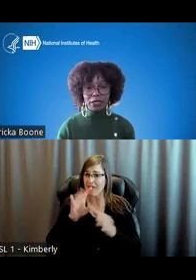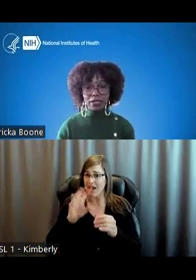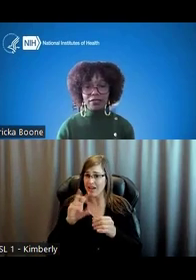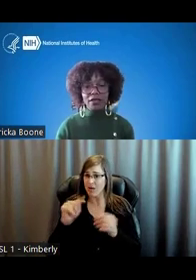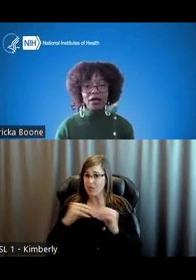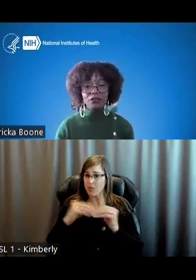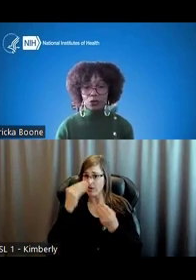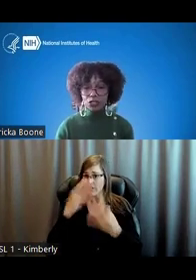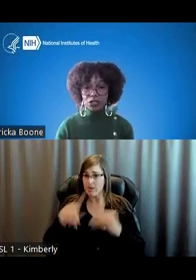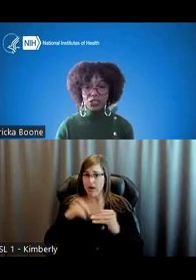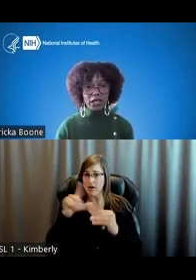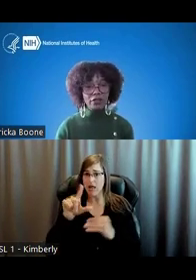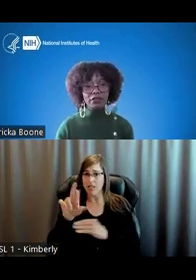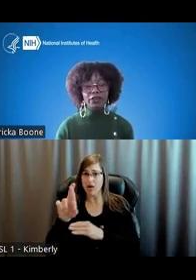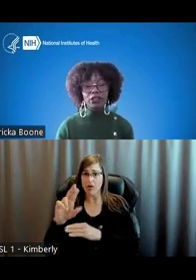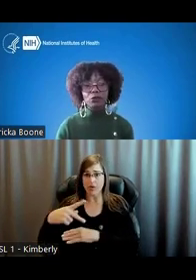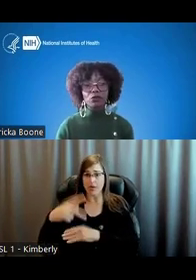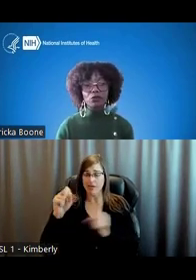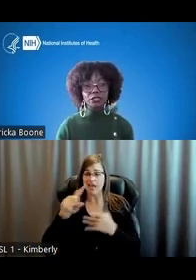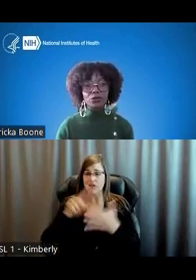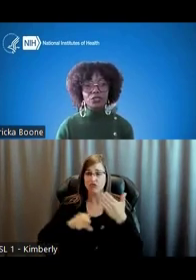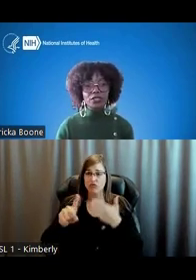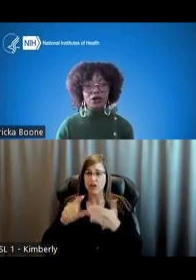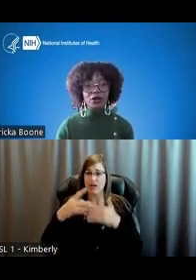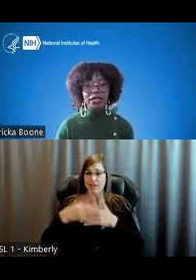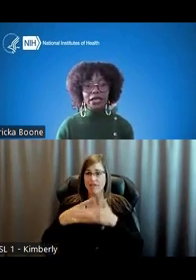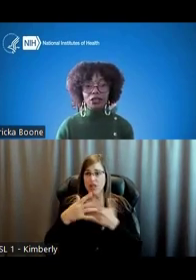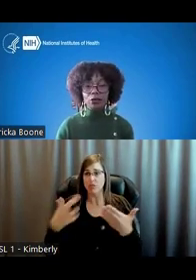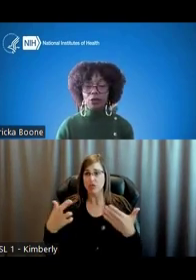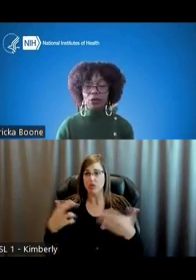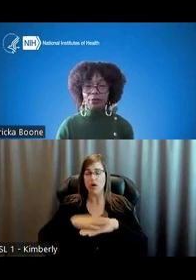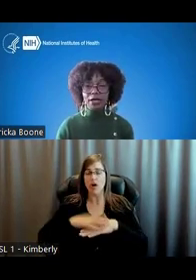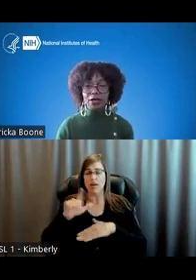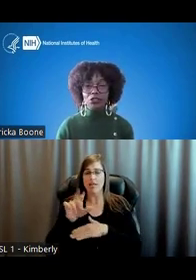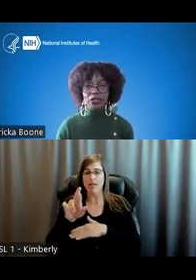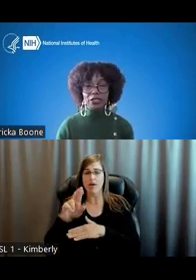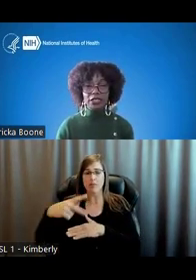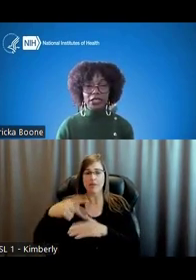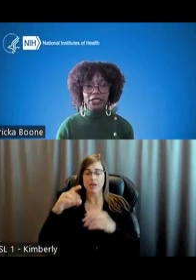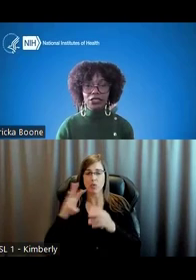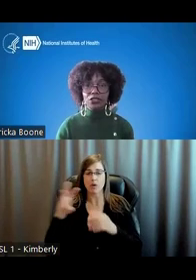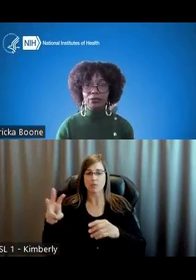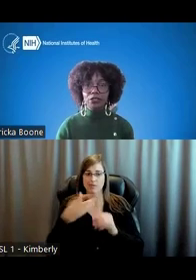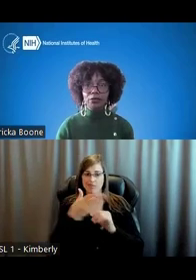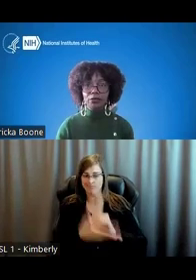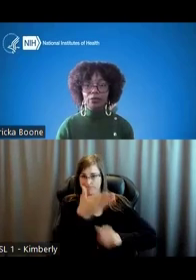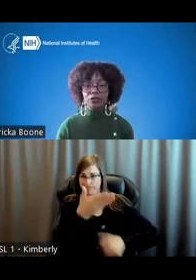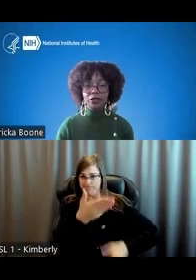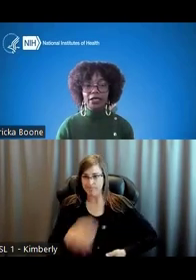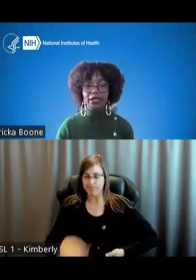the LRPs? Of course, you can check out the available resources on the LRP website, which are indicated here,